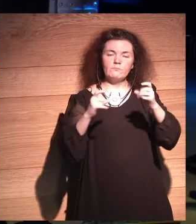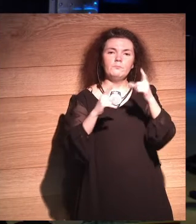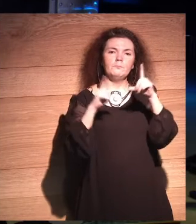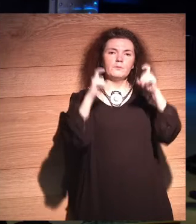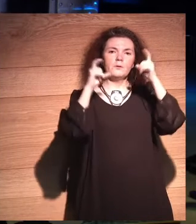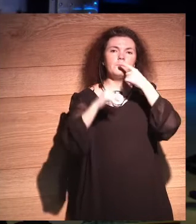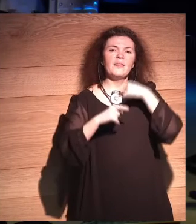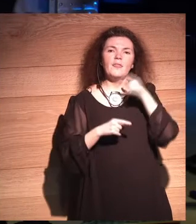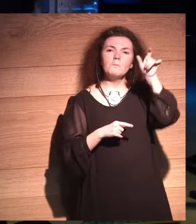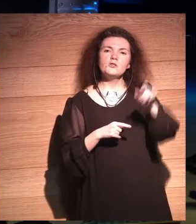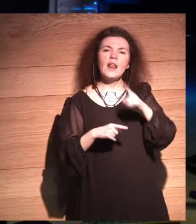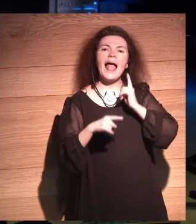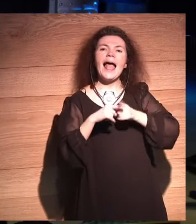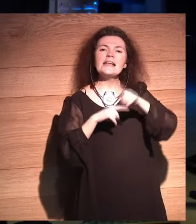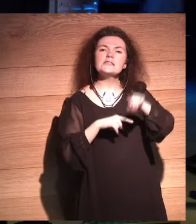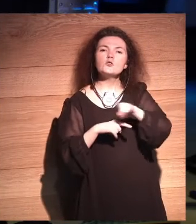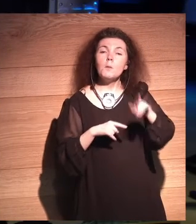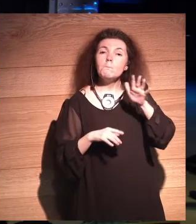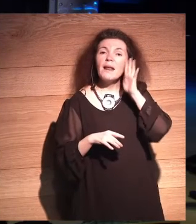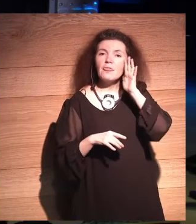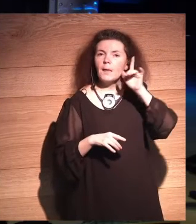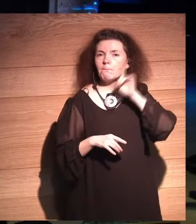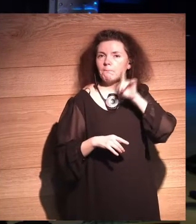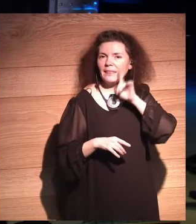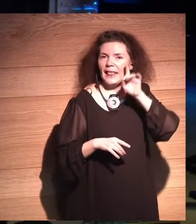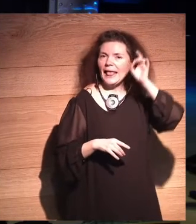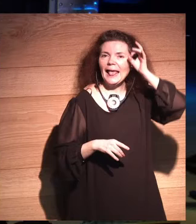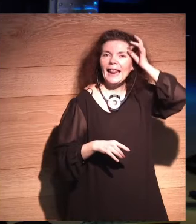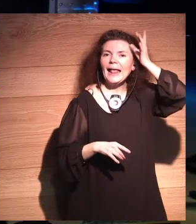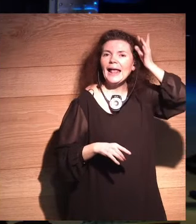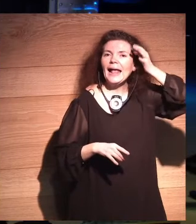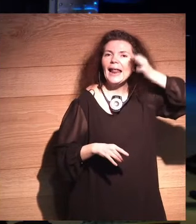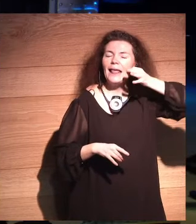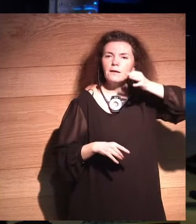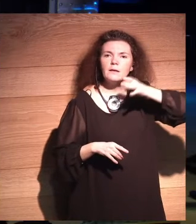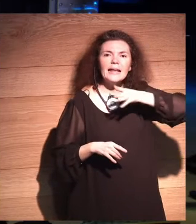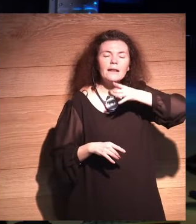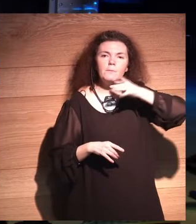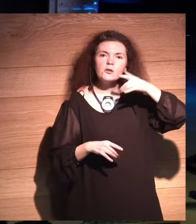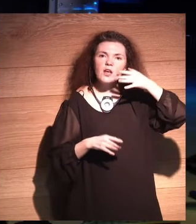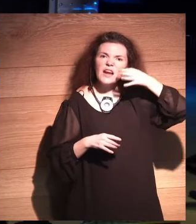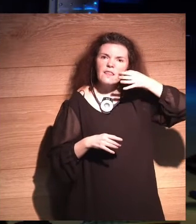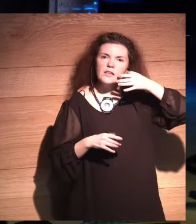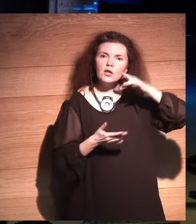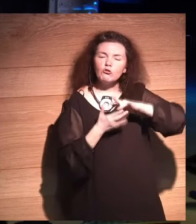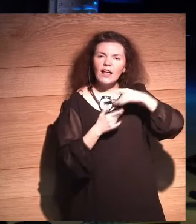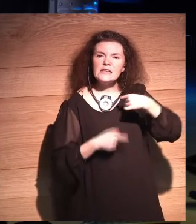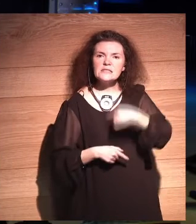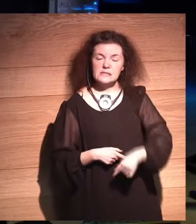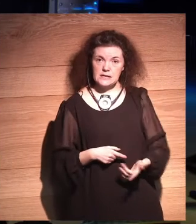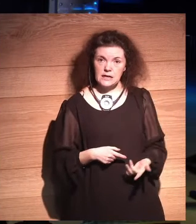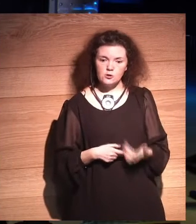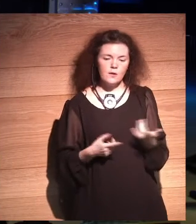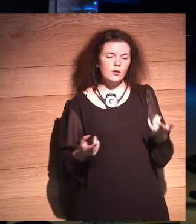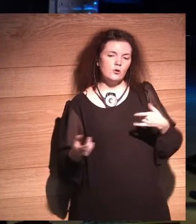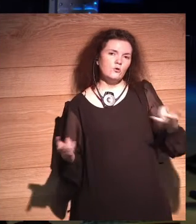that's science fiction, this is what's going on in China right now. So we have to worry about the same technologies